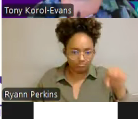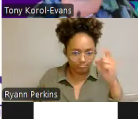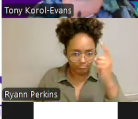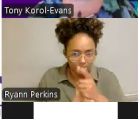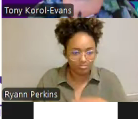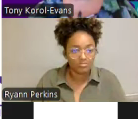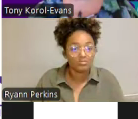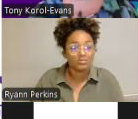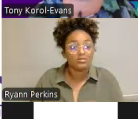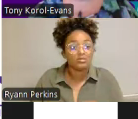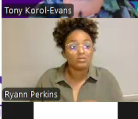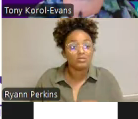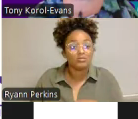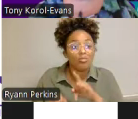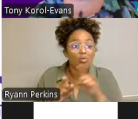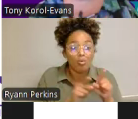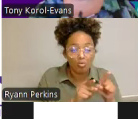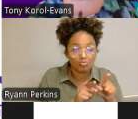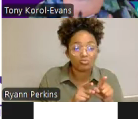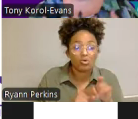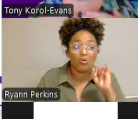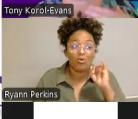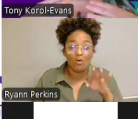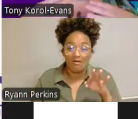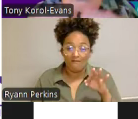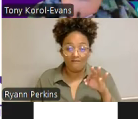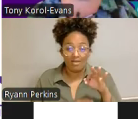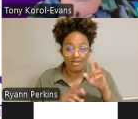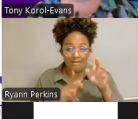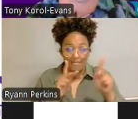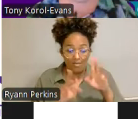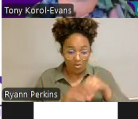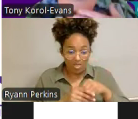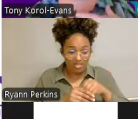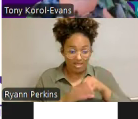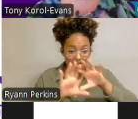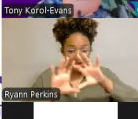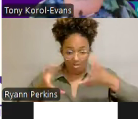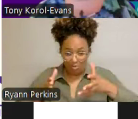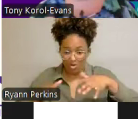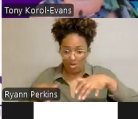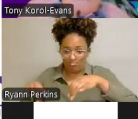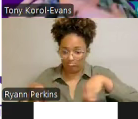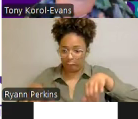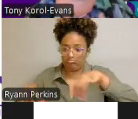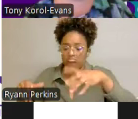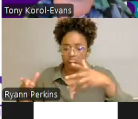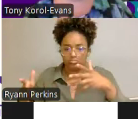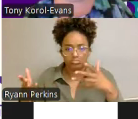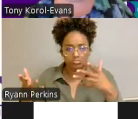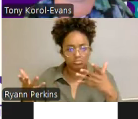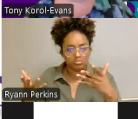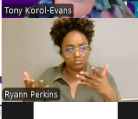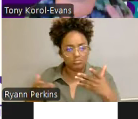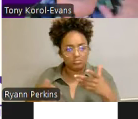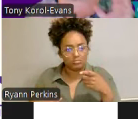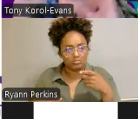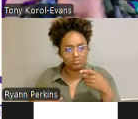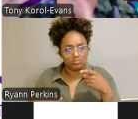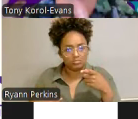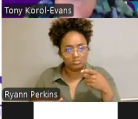right? Where people already have, say, oh, if you're in the 2S LGBTQI plus